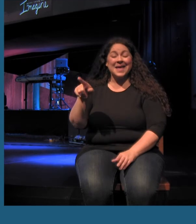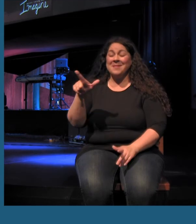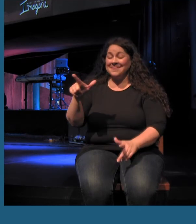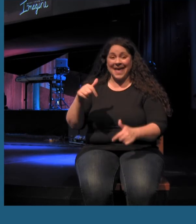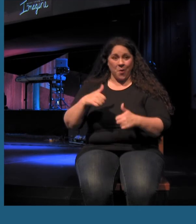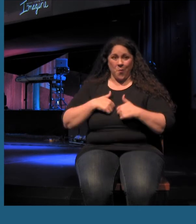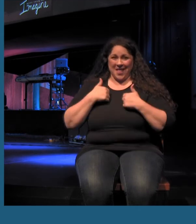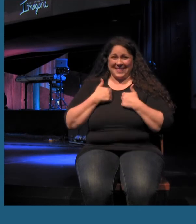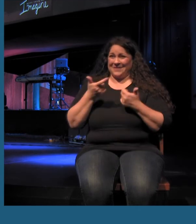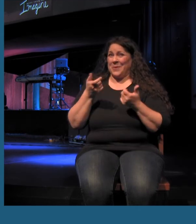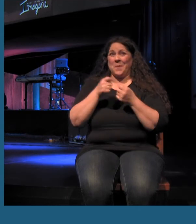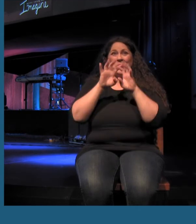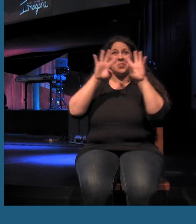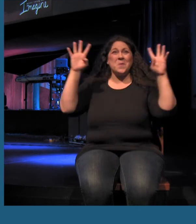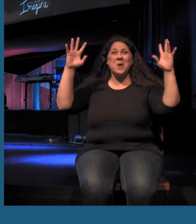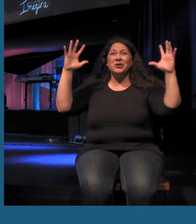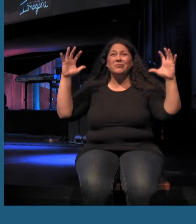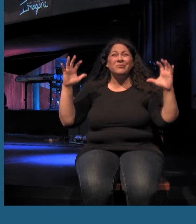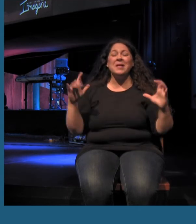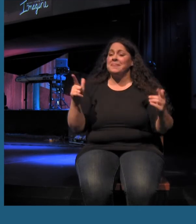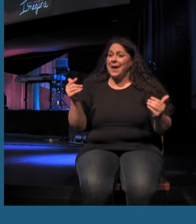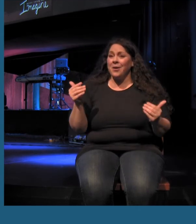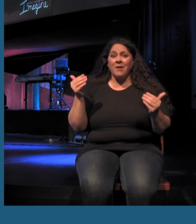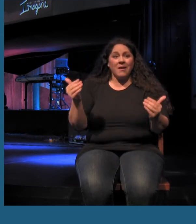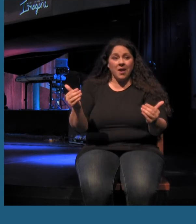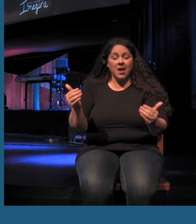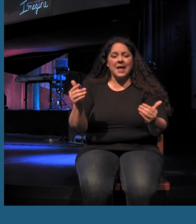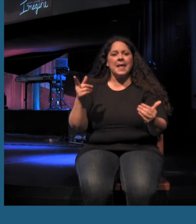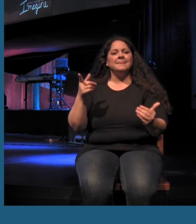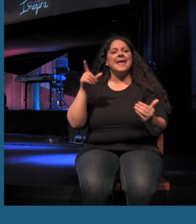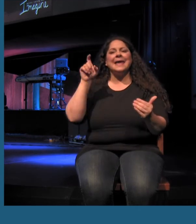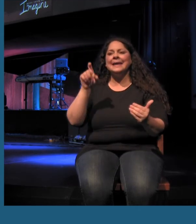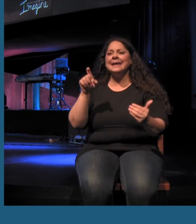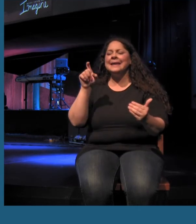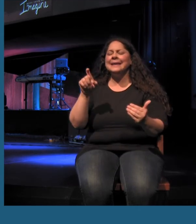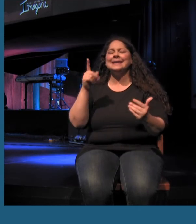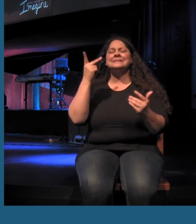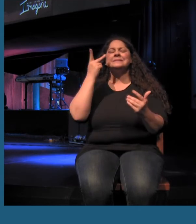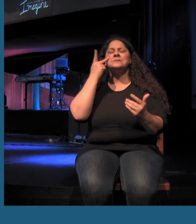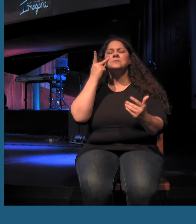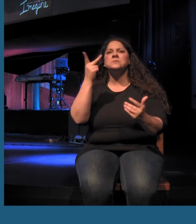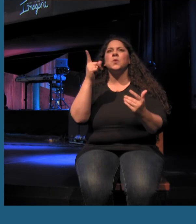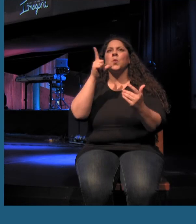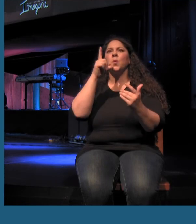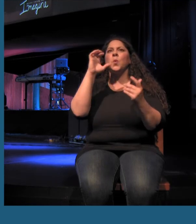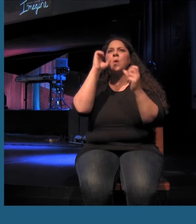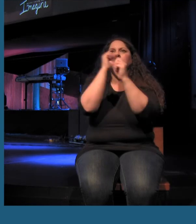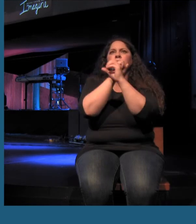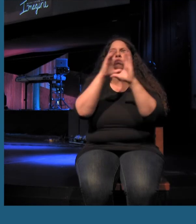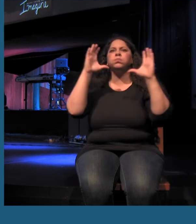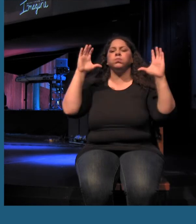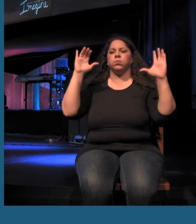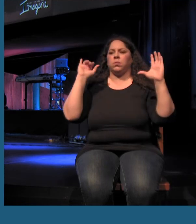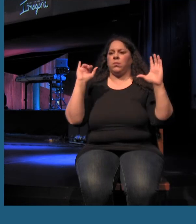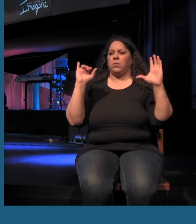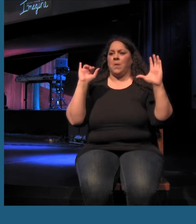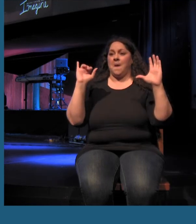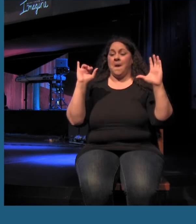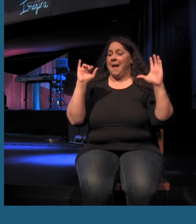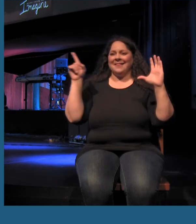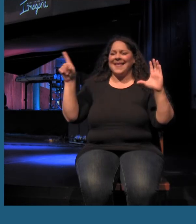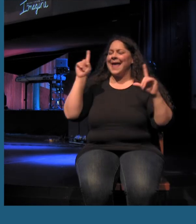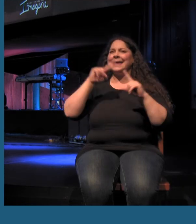these conditions, but they needed somebody to paint a picture of what was not actually